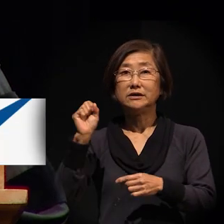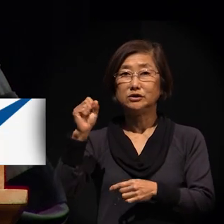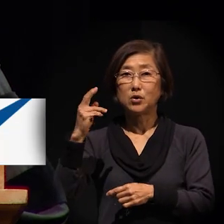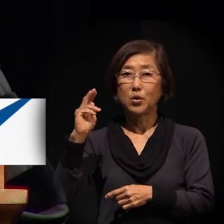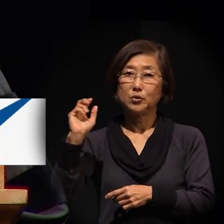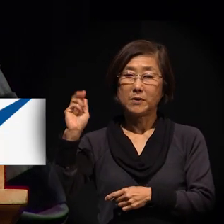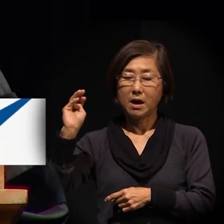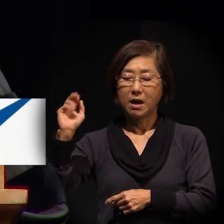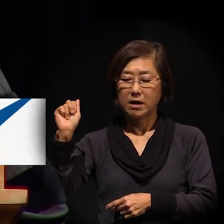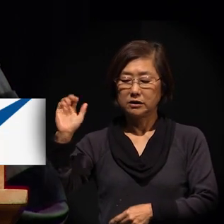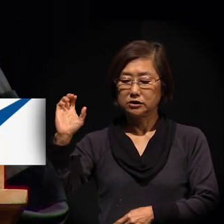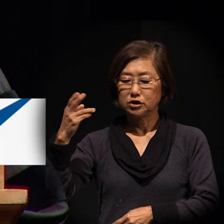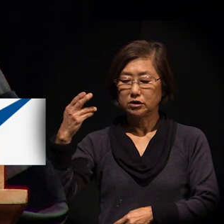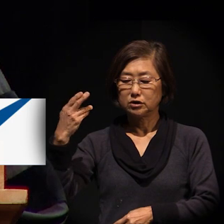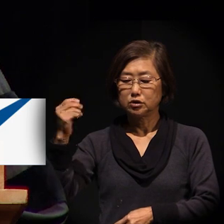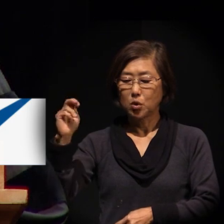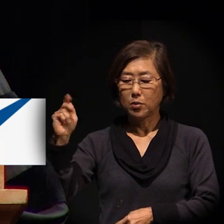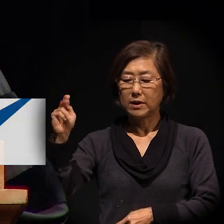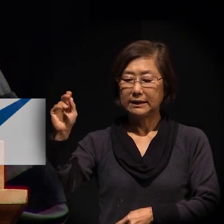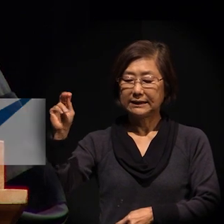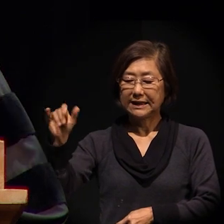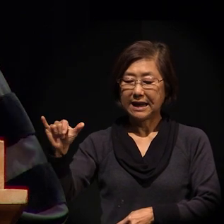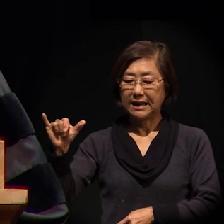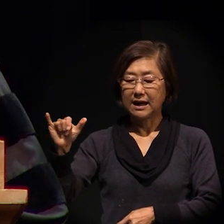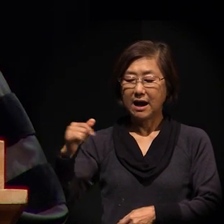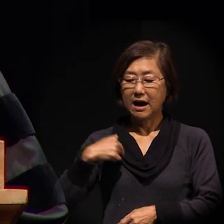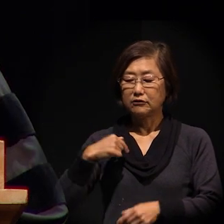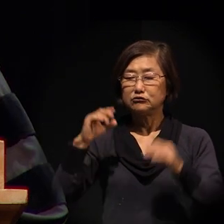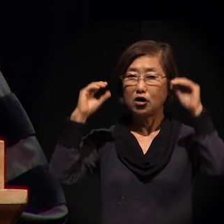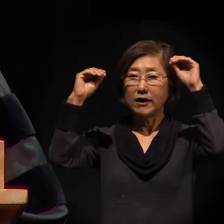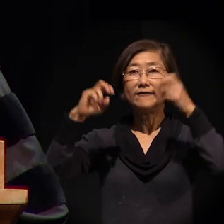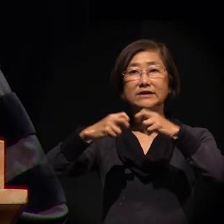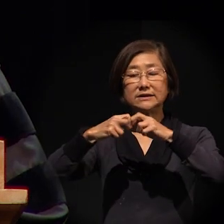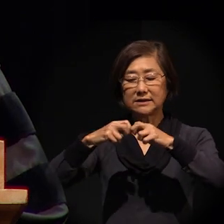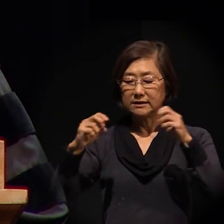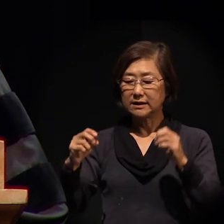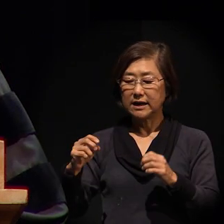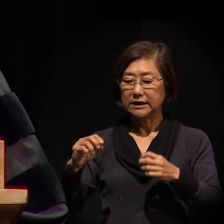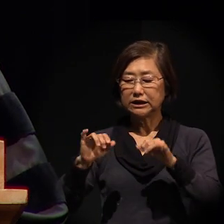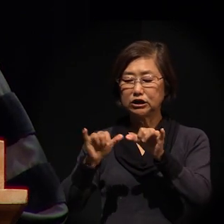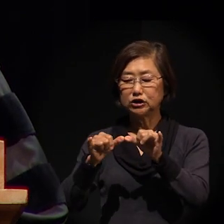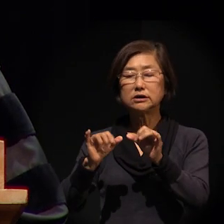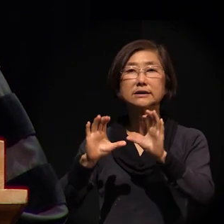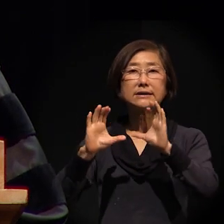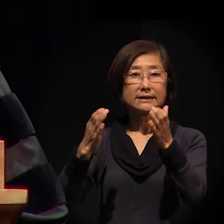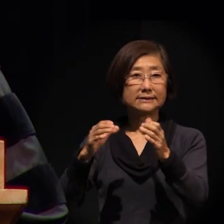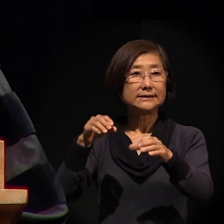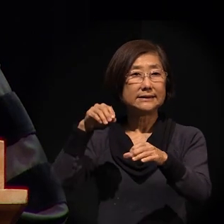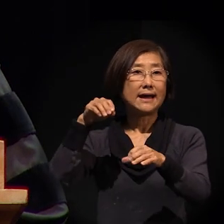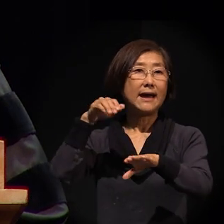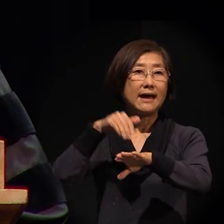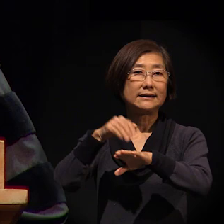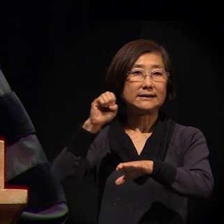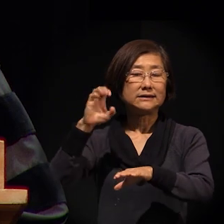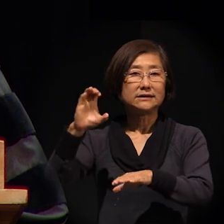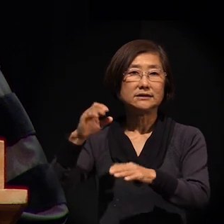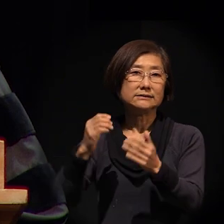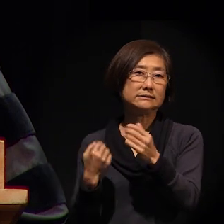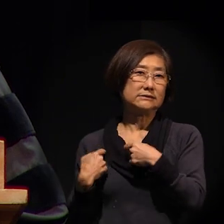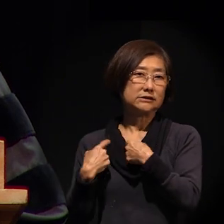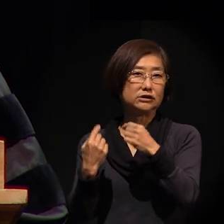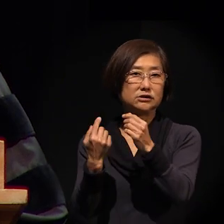Shoma Chattopadhyay. I have taught physics and engineering classes at Elgin Community College since spring